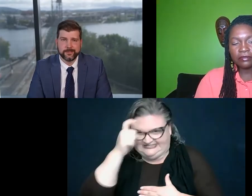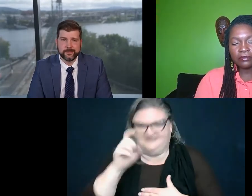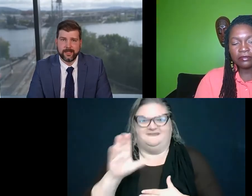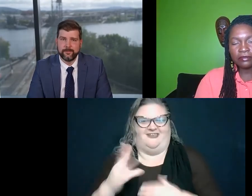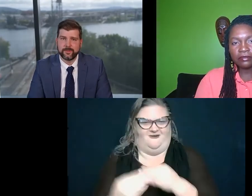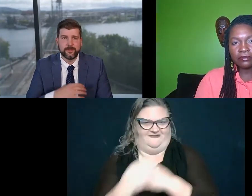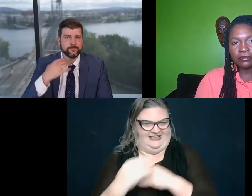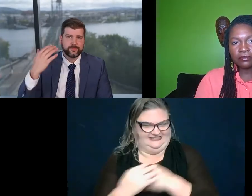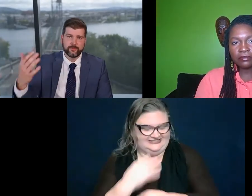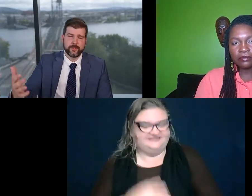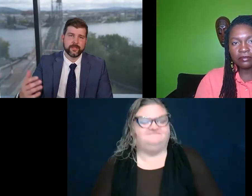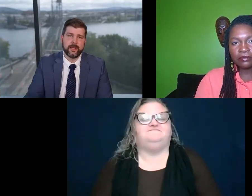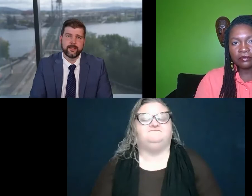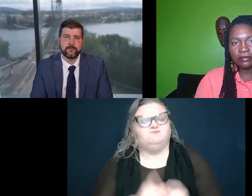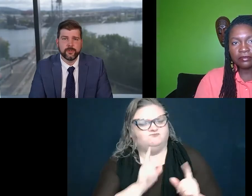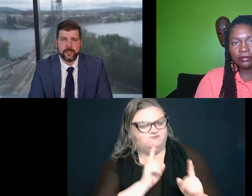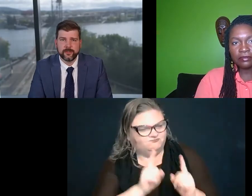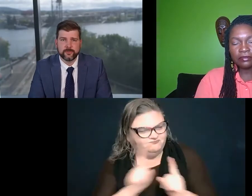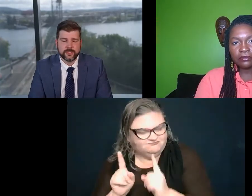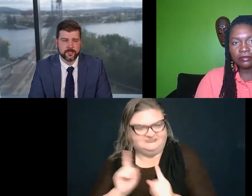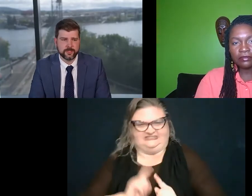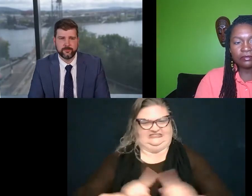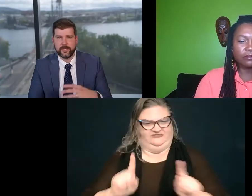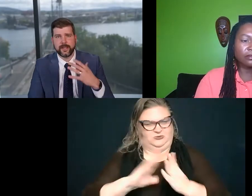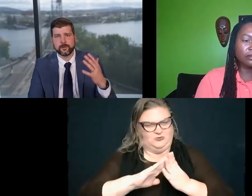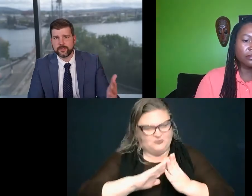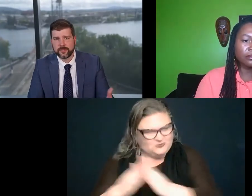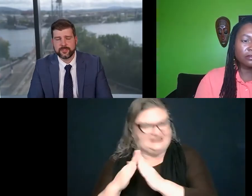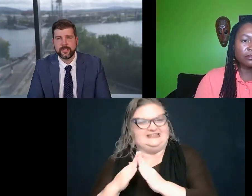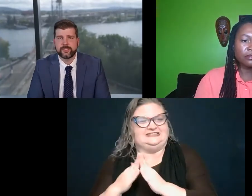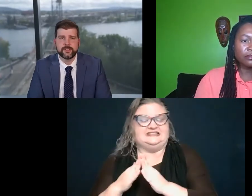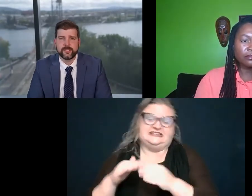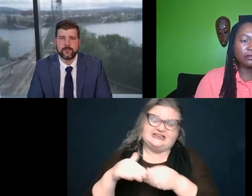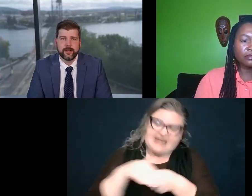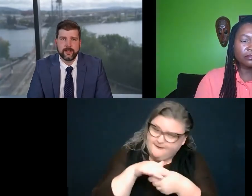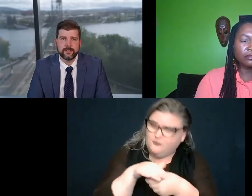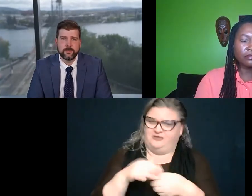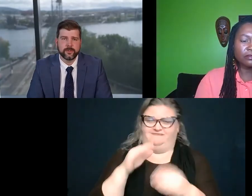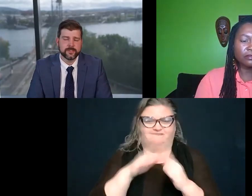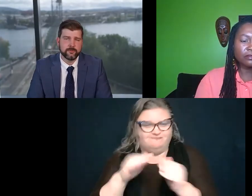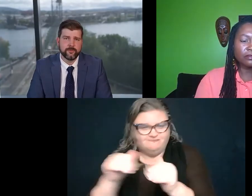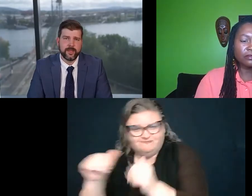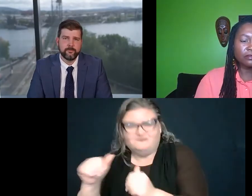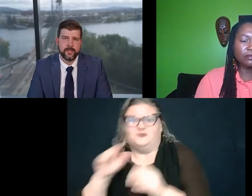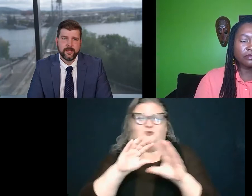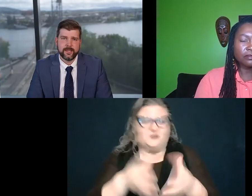talked to, different community groups in terms of neighborhood associations. I've gone out and spoken to some of them,